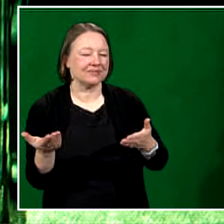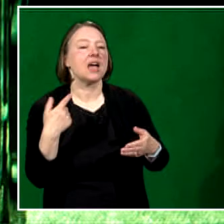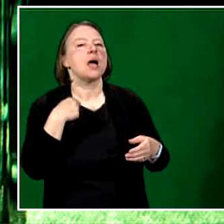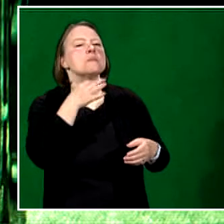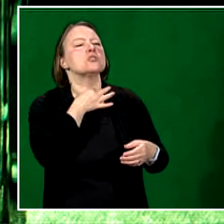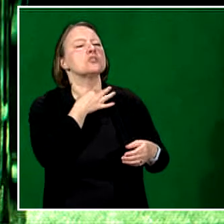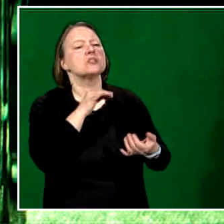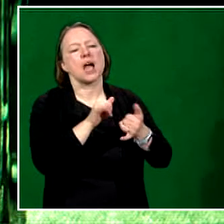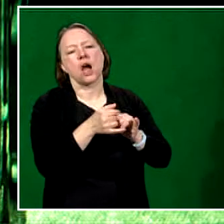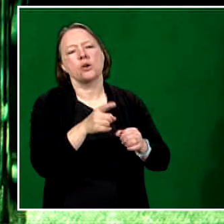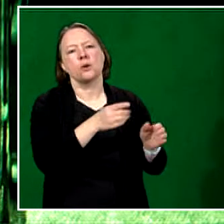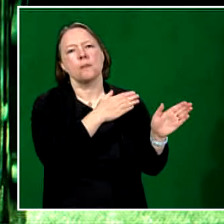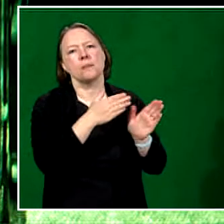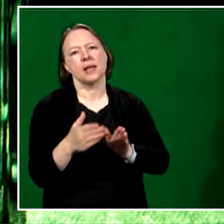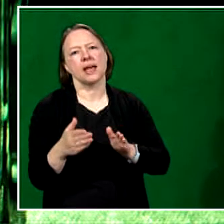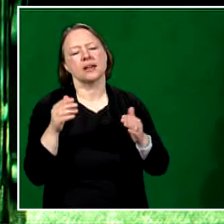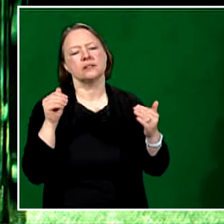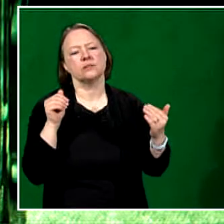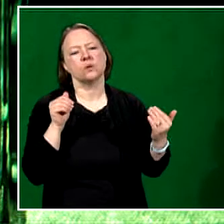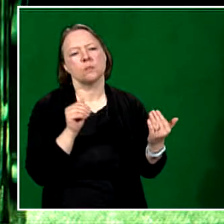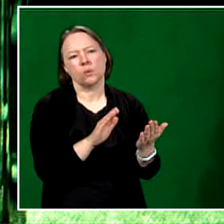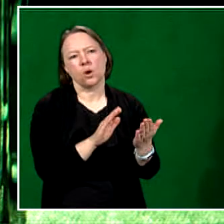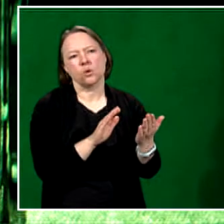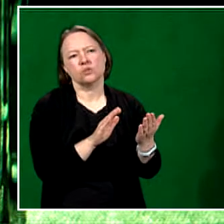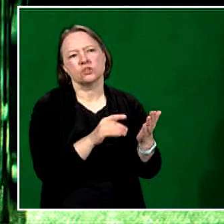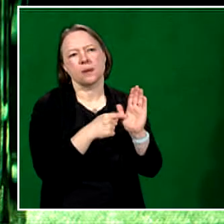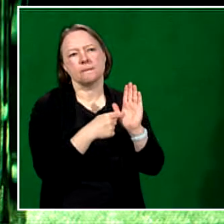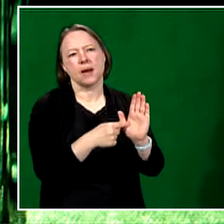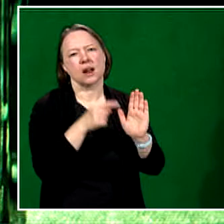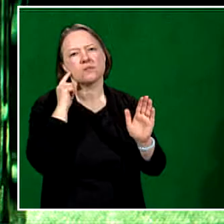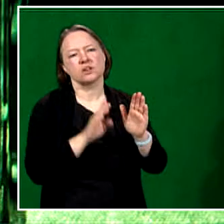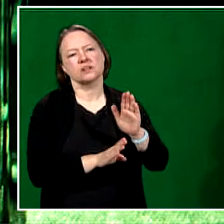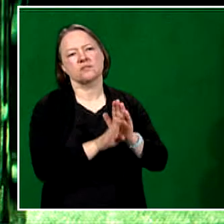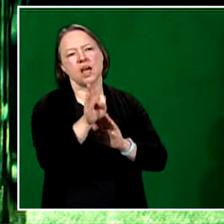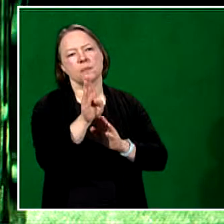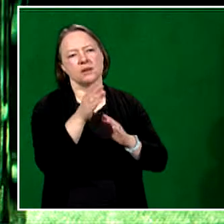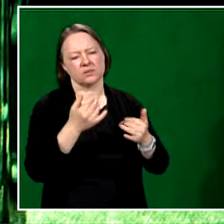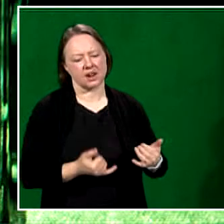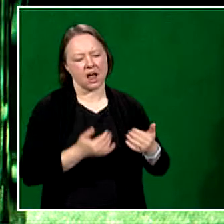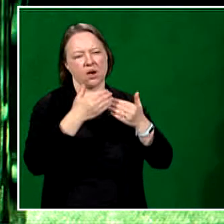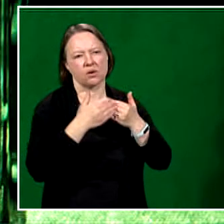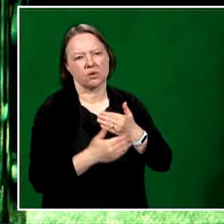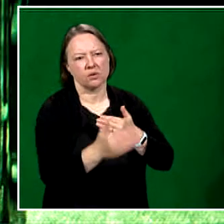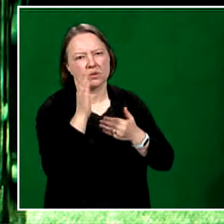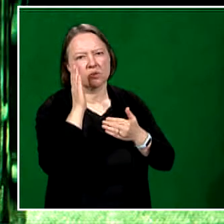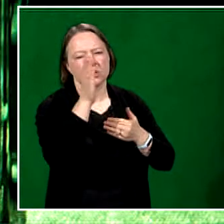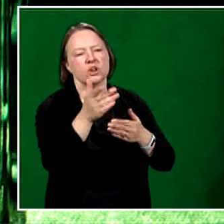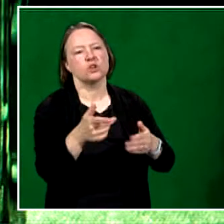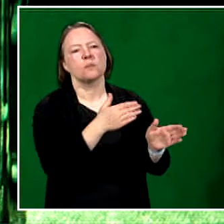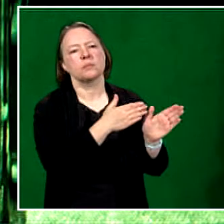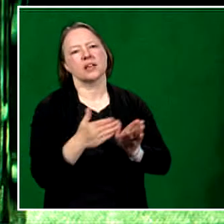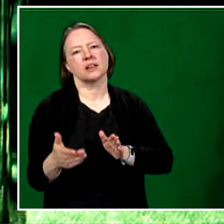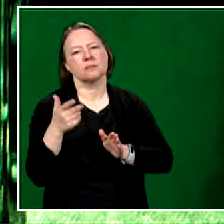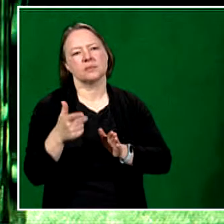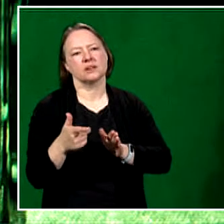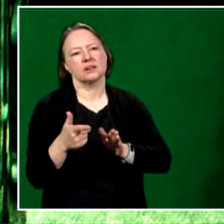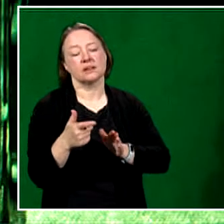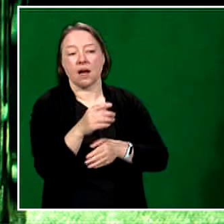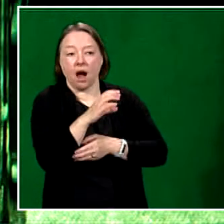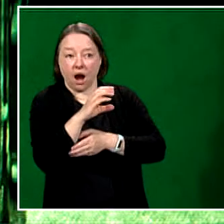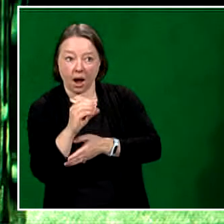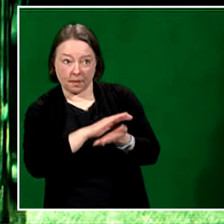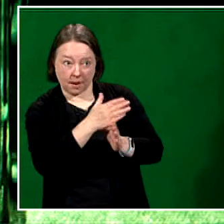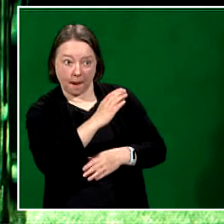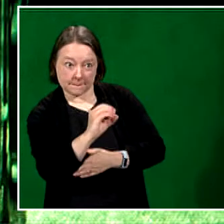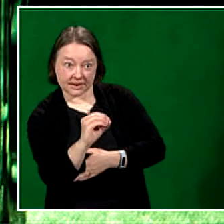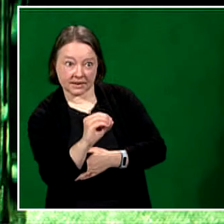you plan to approach the model of development going forward. Do you plan to be a company? Do you plan to be